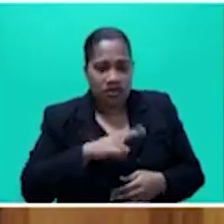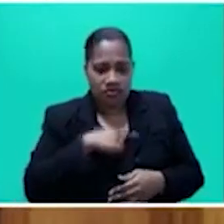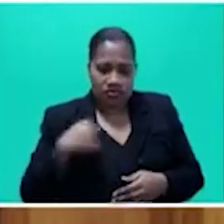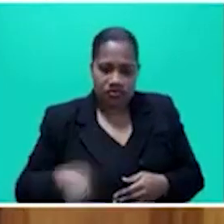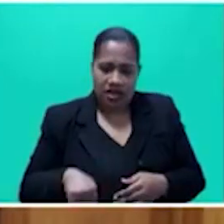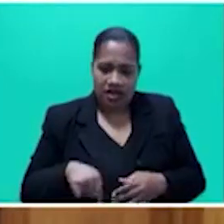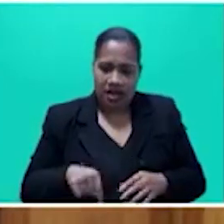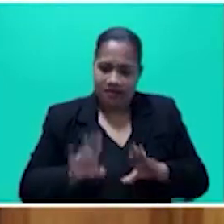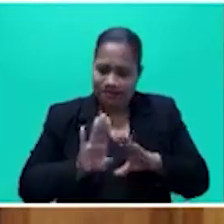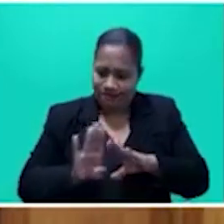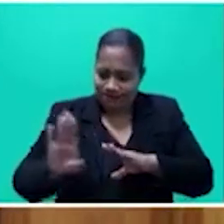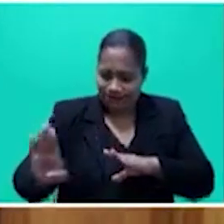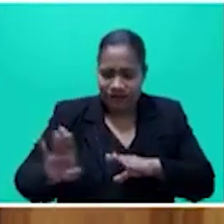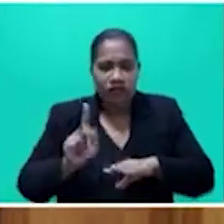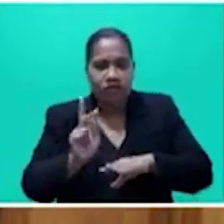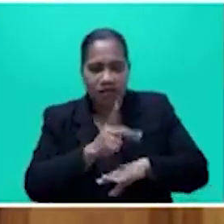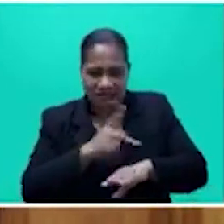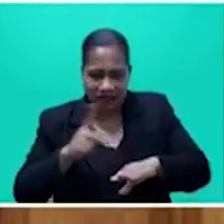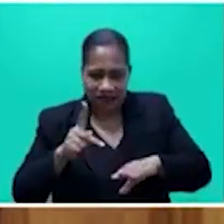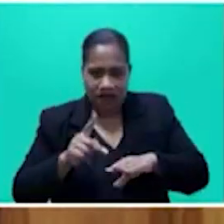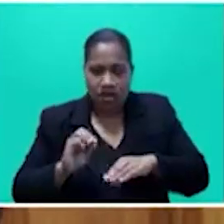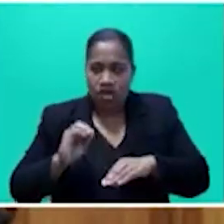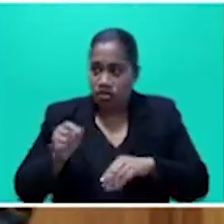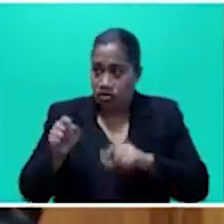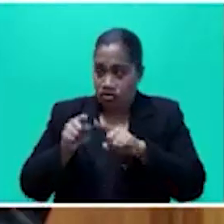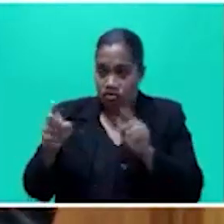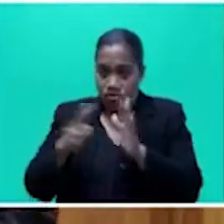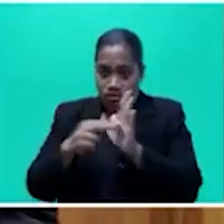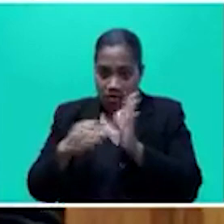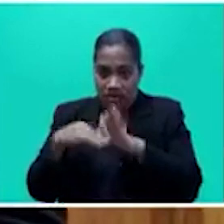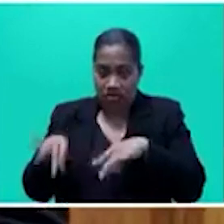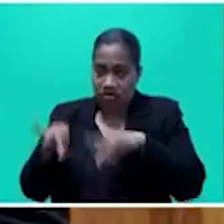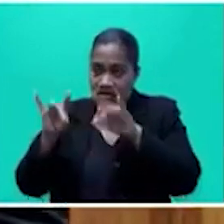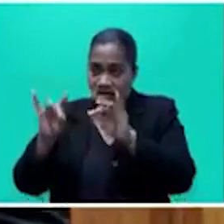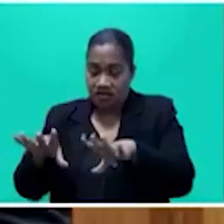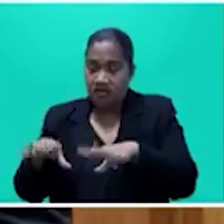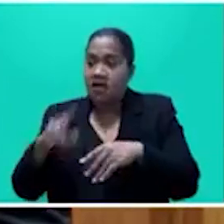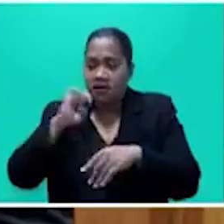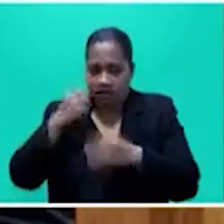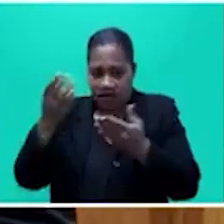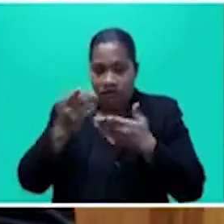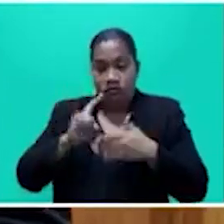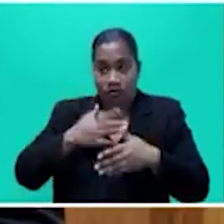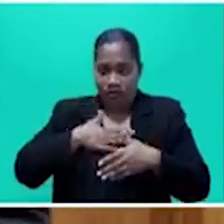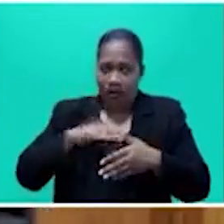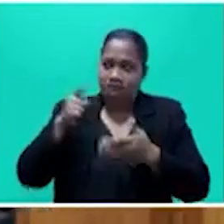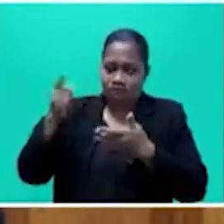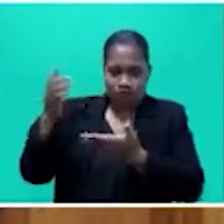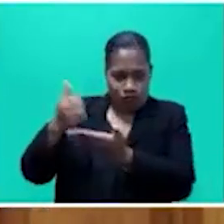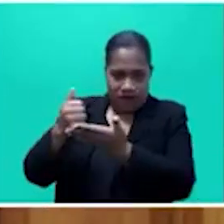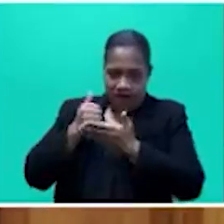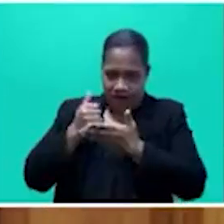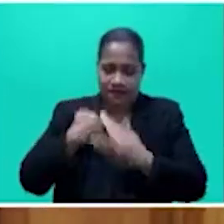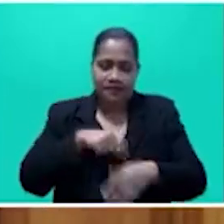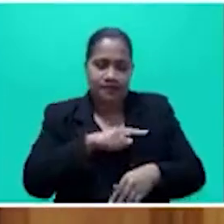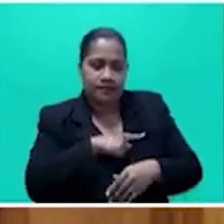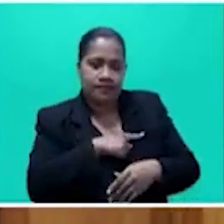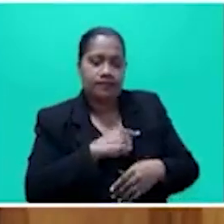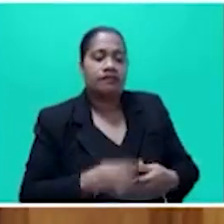so they will give most of what we want. It is a policy known as strategic denial